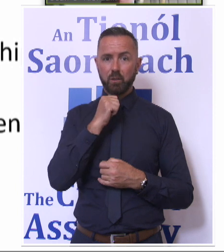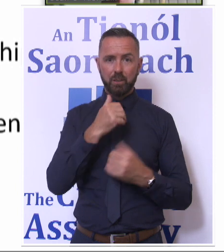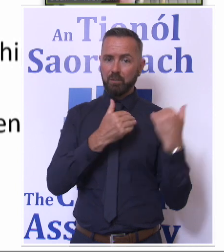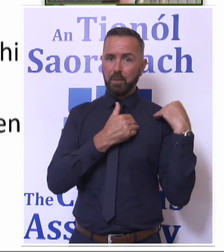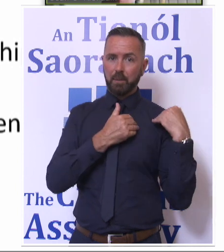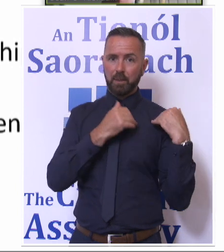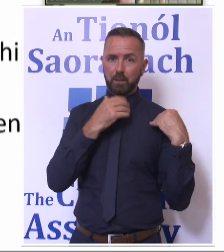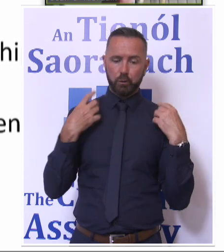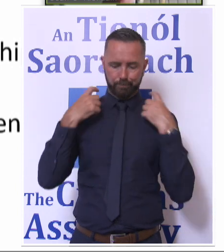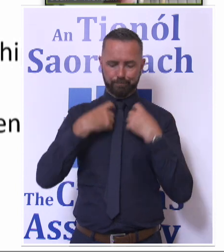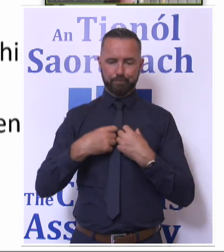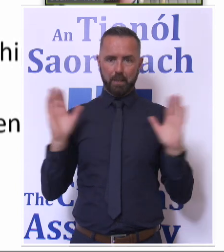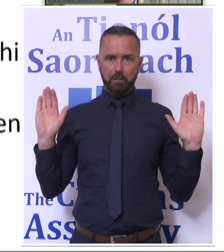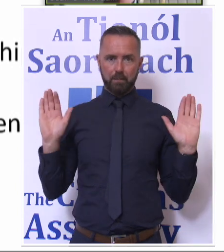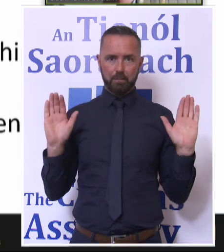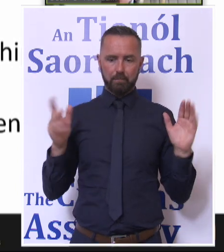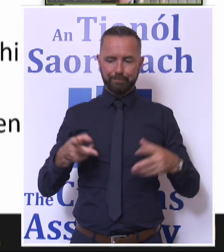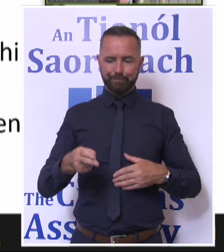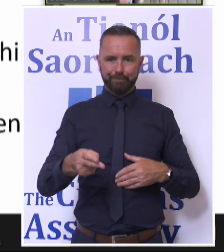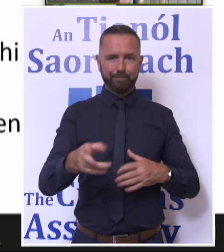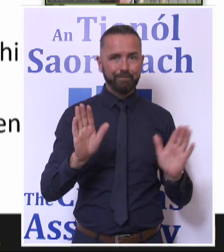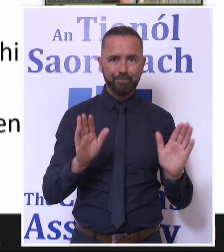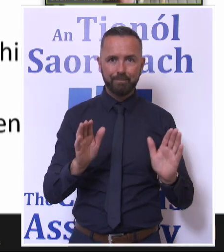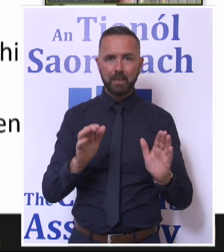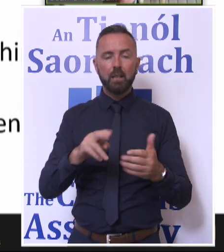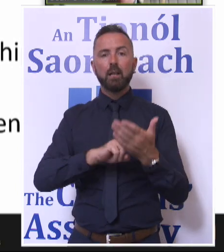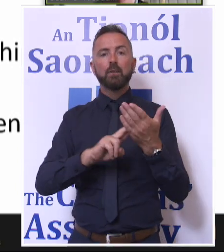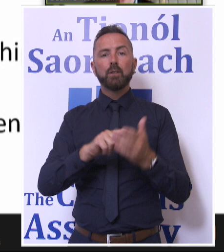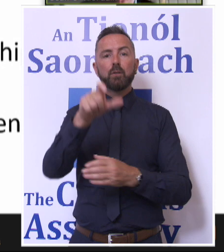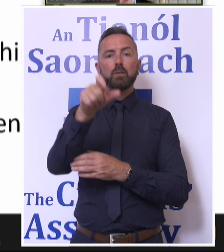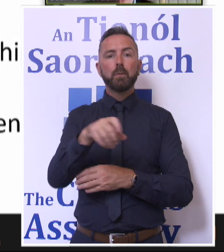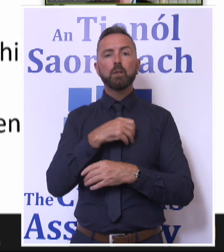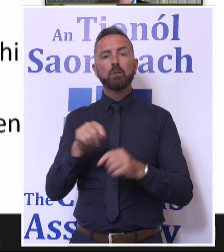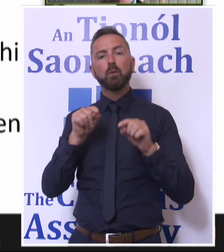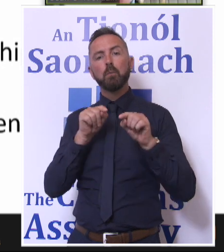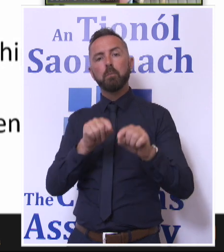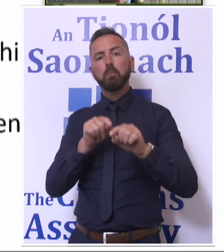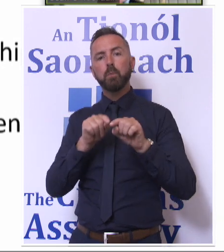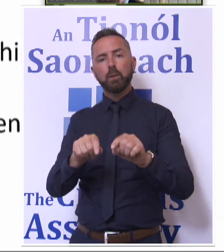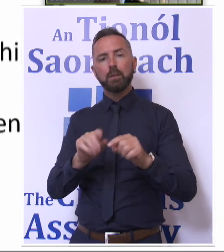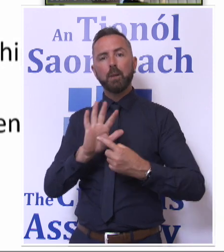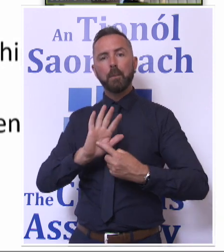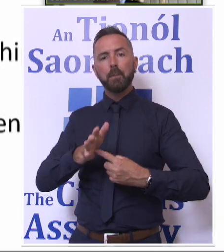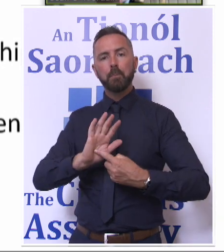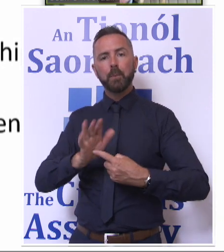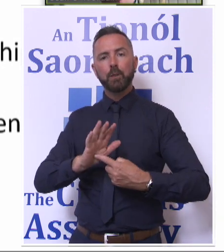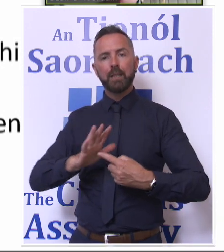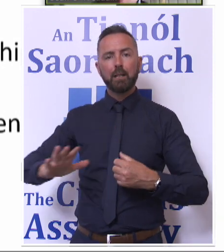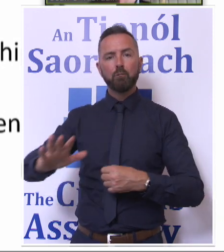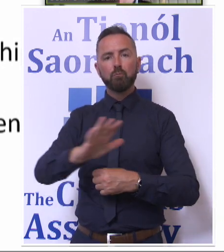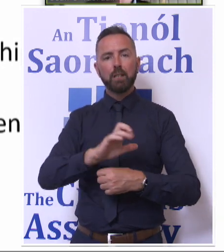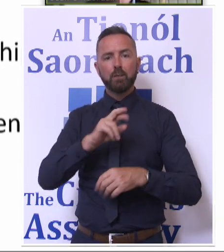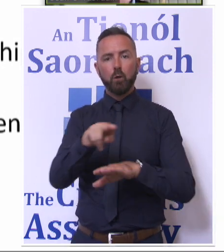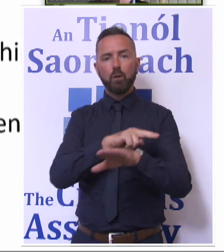in London. But they used the pulpit basically to bully the regional or